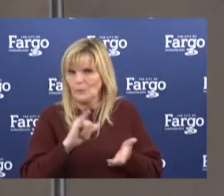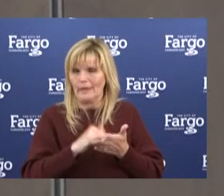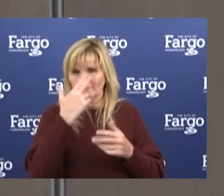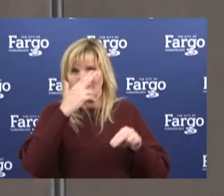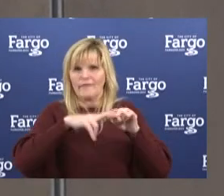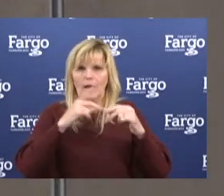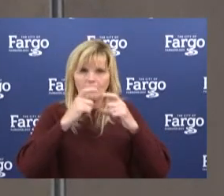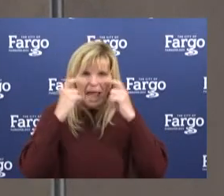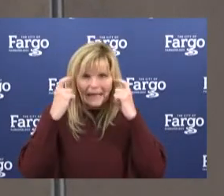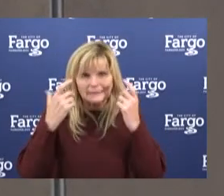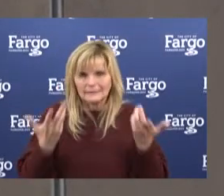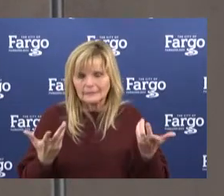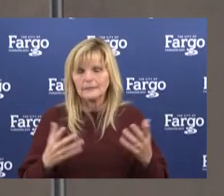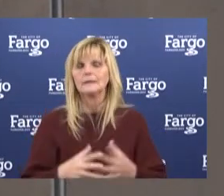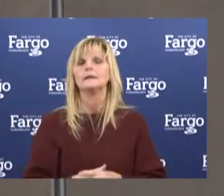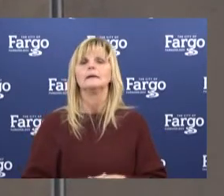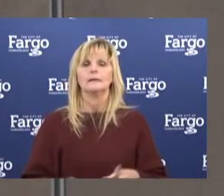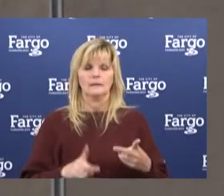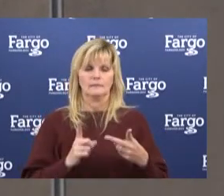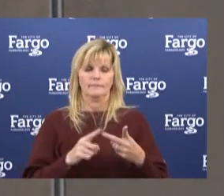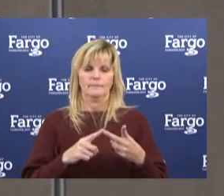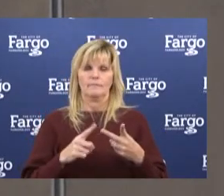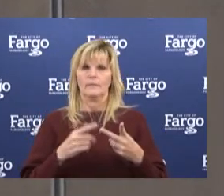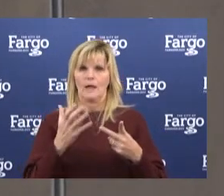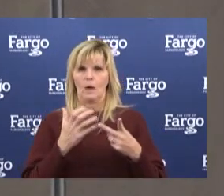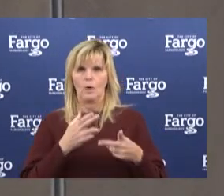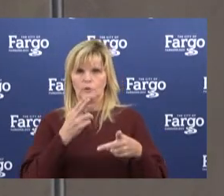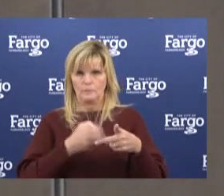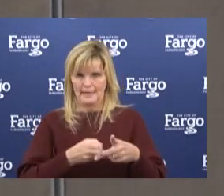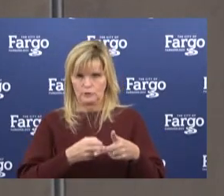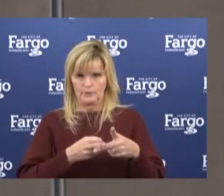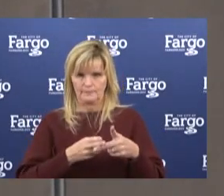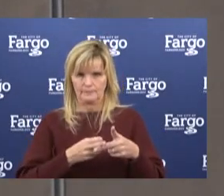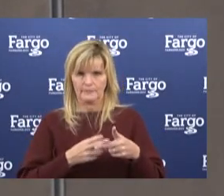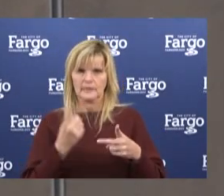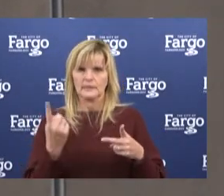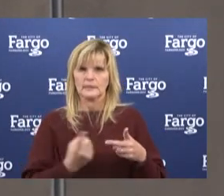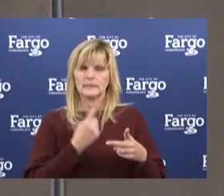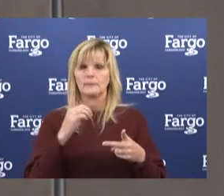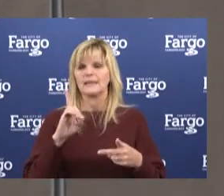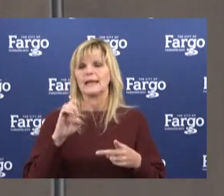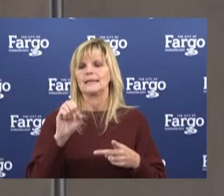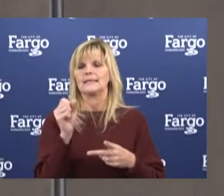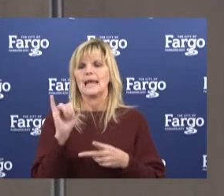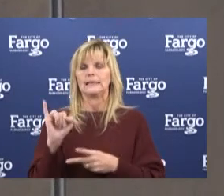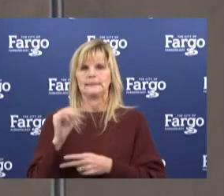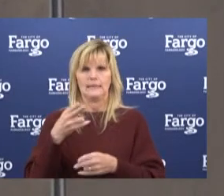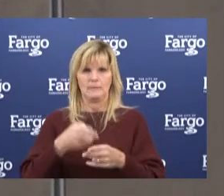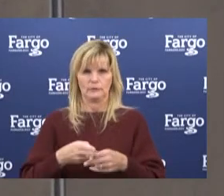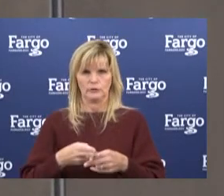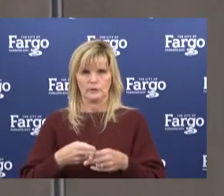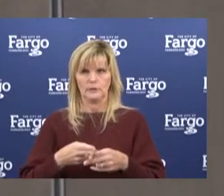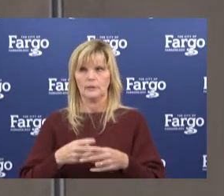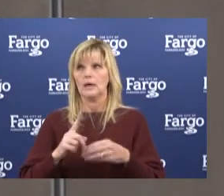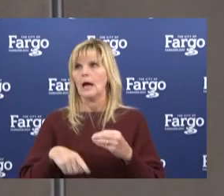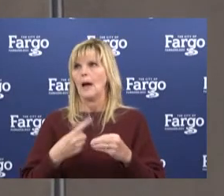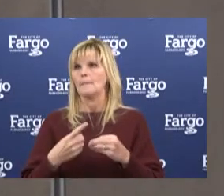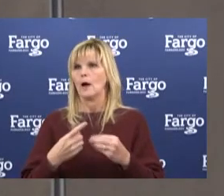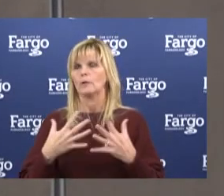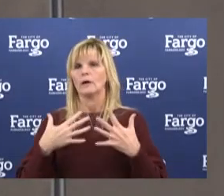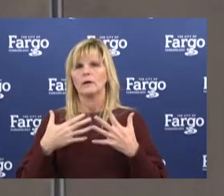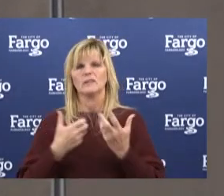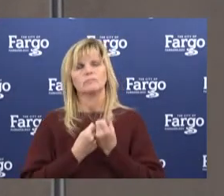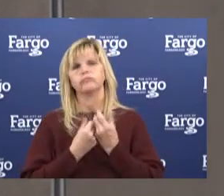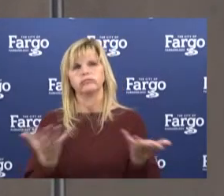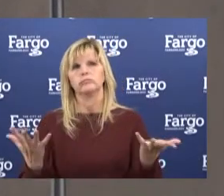things. The second thing that I wanted to just mention was something that Desi talked about the fatigue